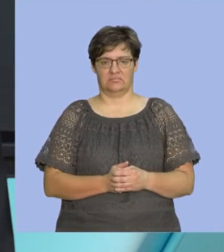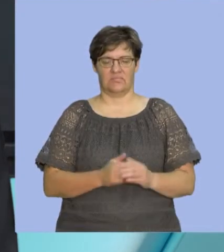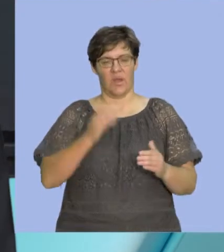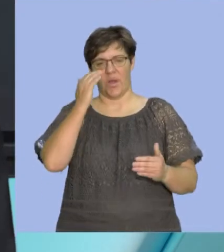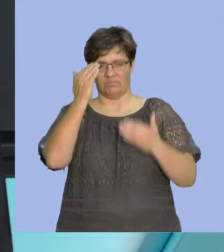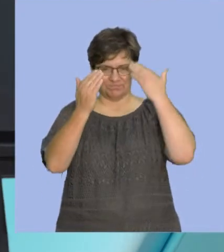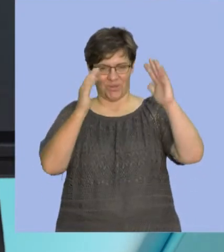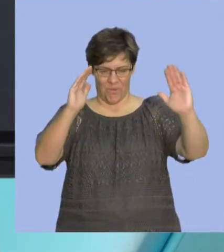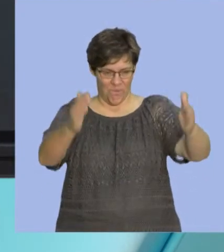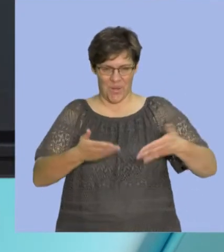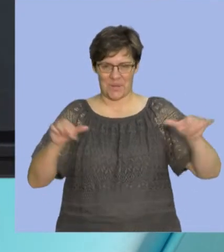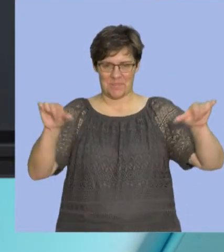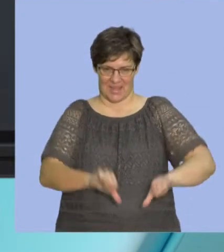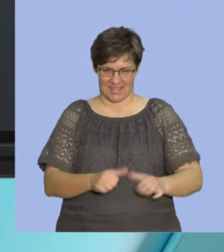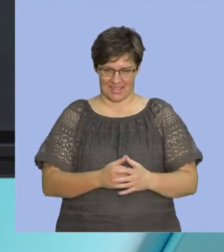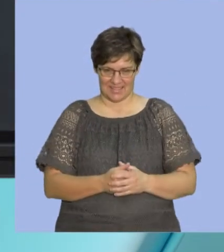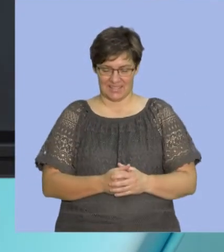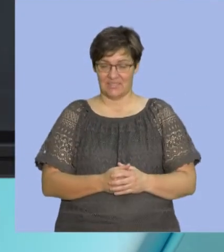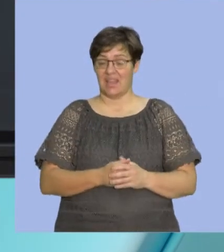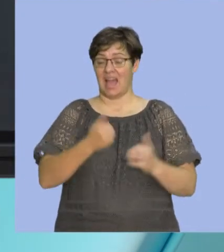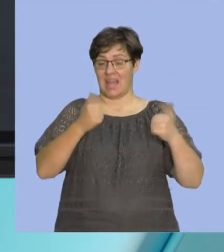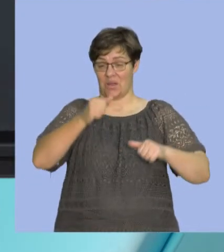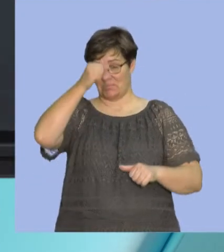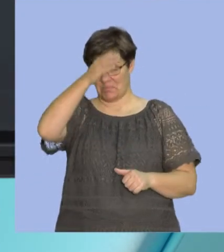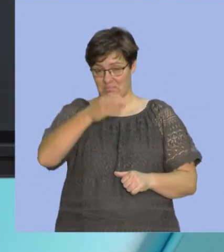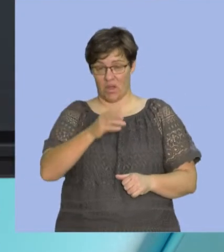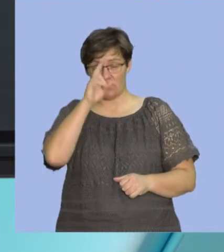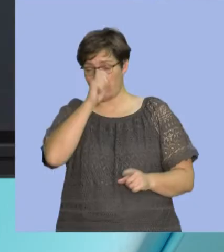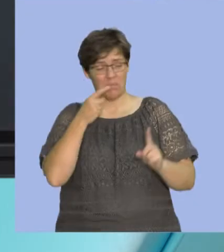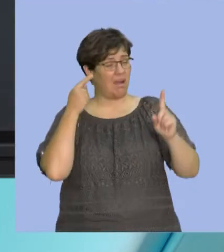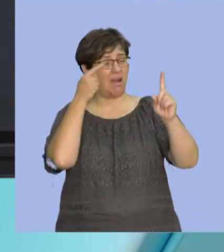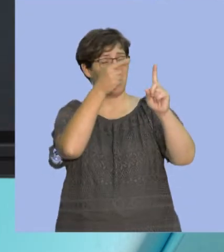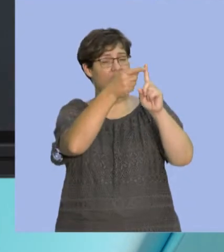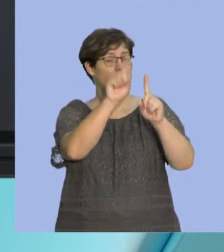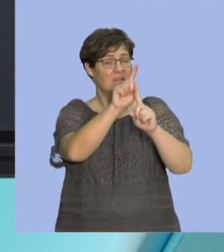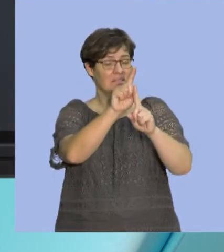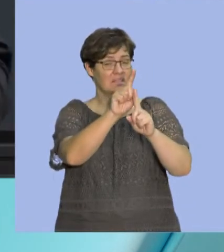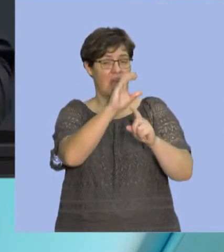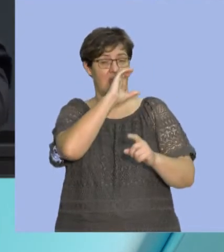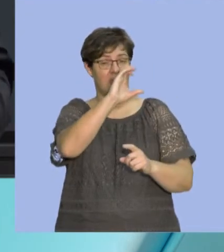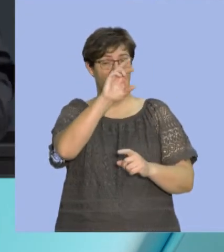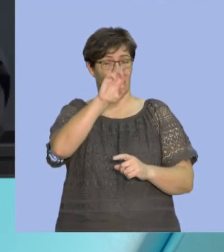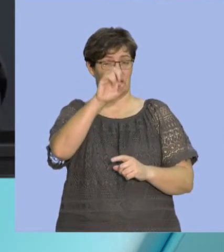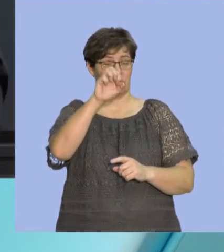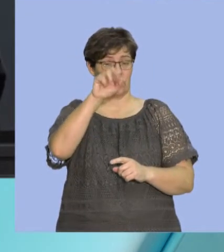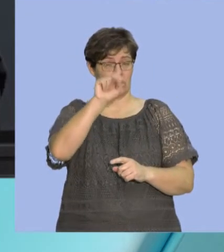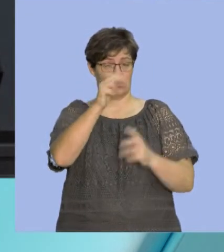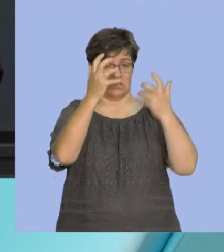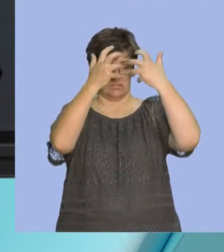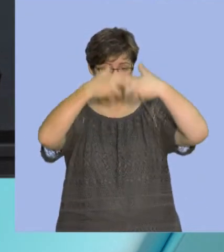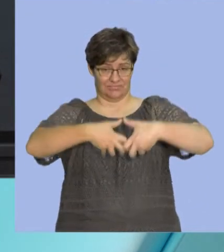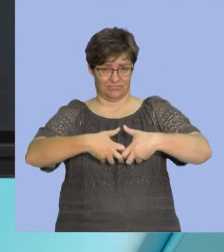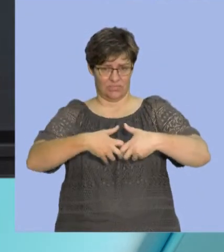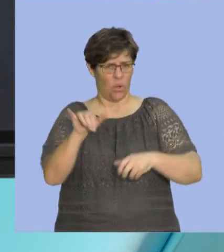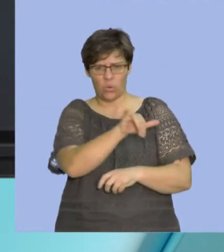Welcome back, accounting boffins. Remember, we're on the journey of the creditors reconciliation. Which one? The